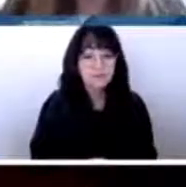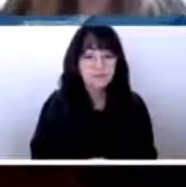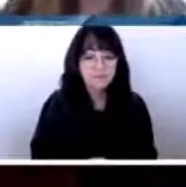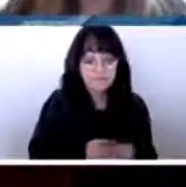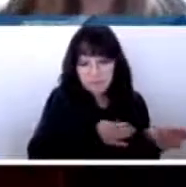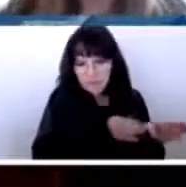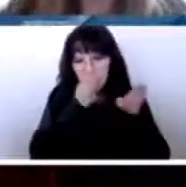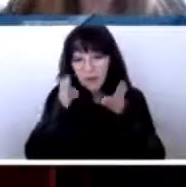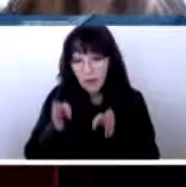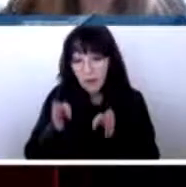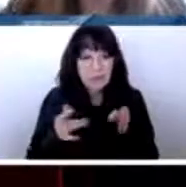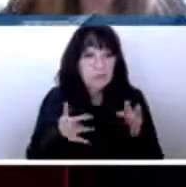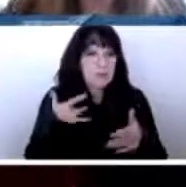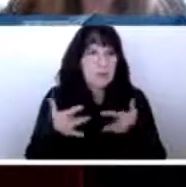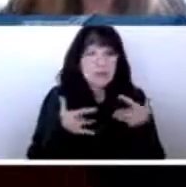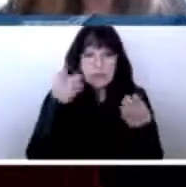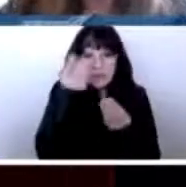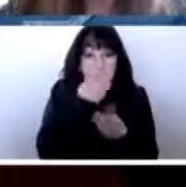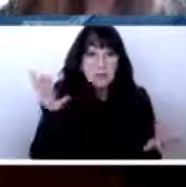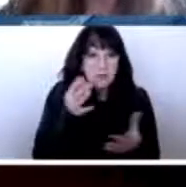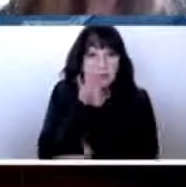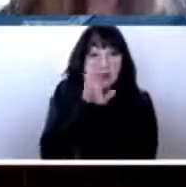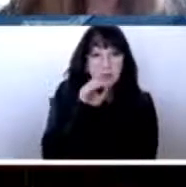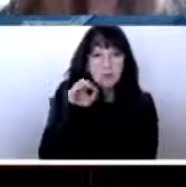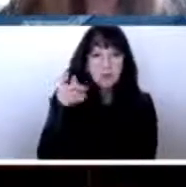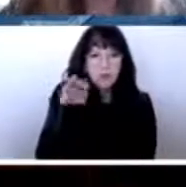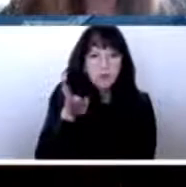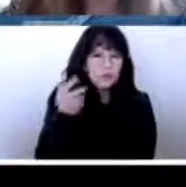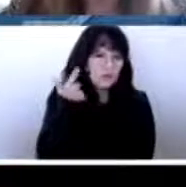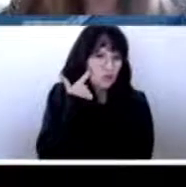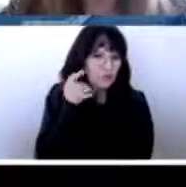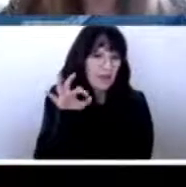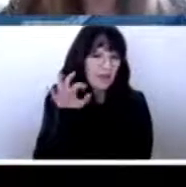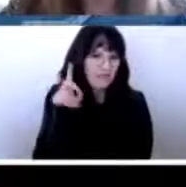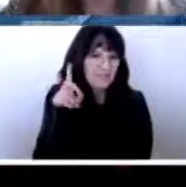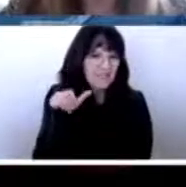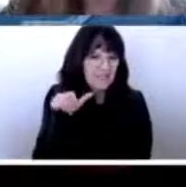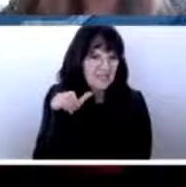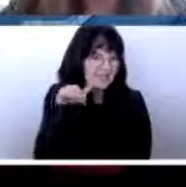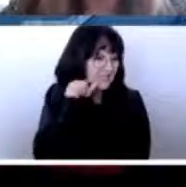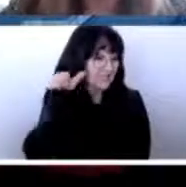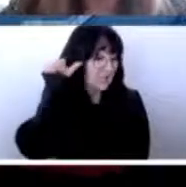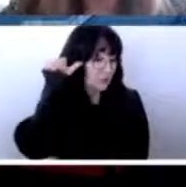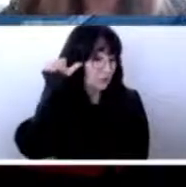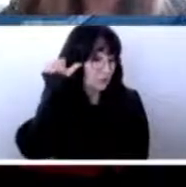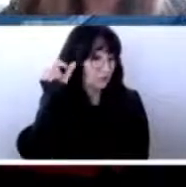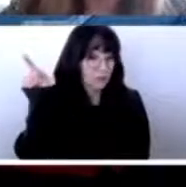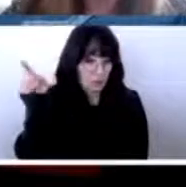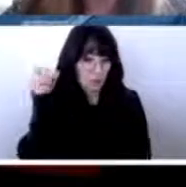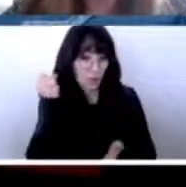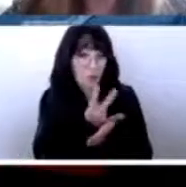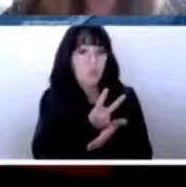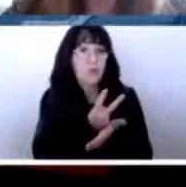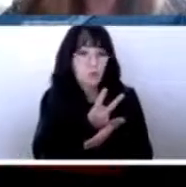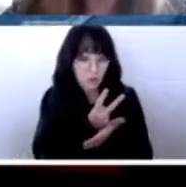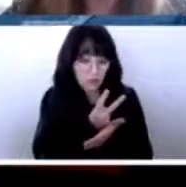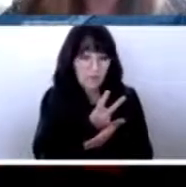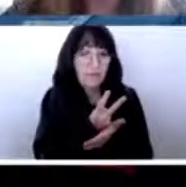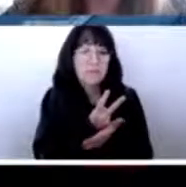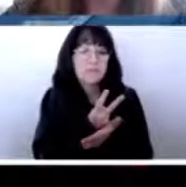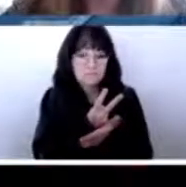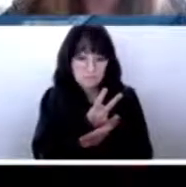on booster updates. FDA yesterday made some new approvals. They